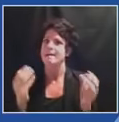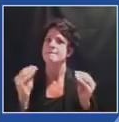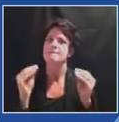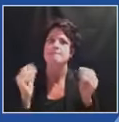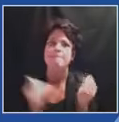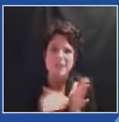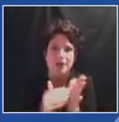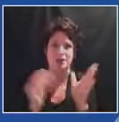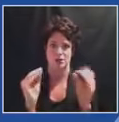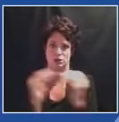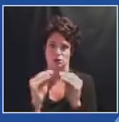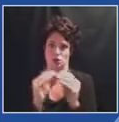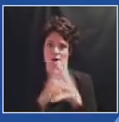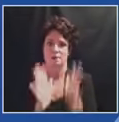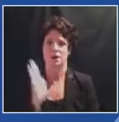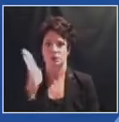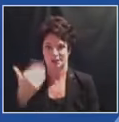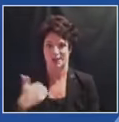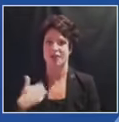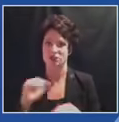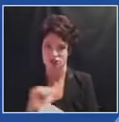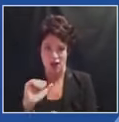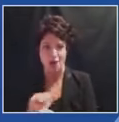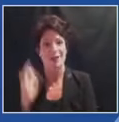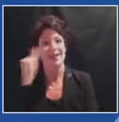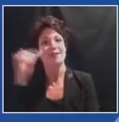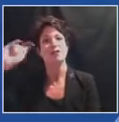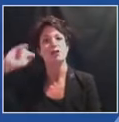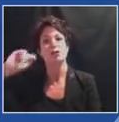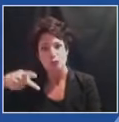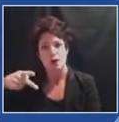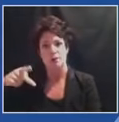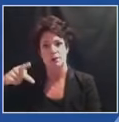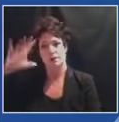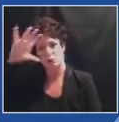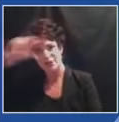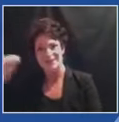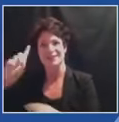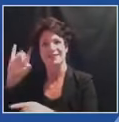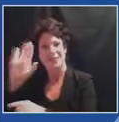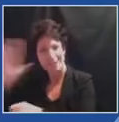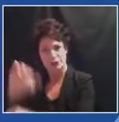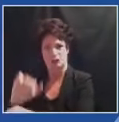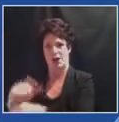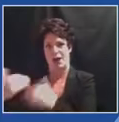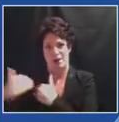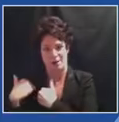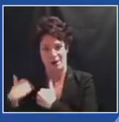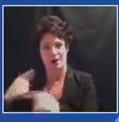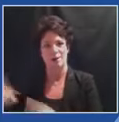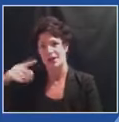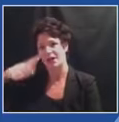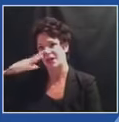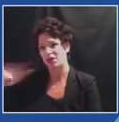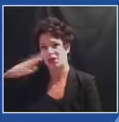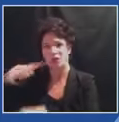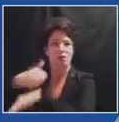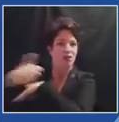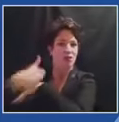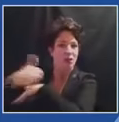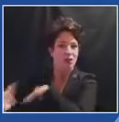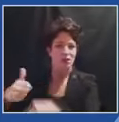millions of them would still have their job if Donald Trump had done his job. And many of the jobs that have now come back should never have